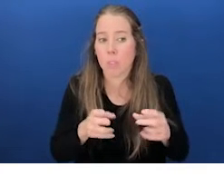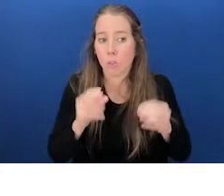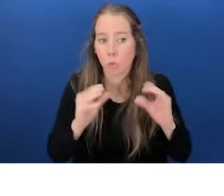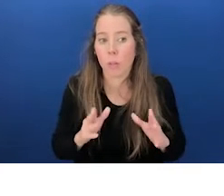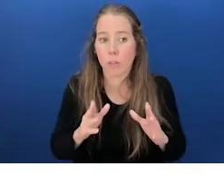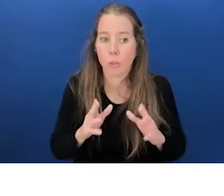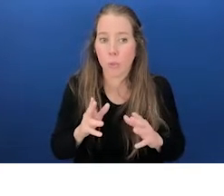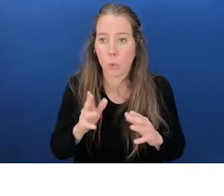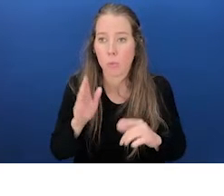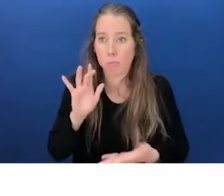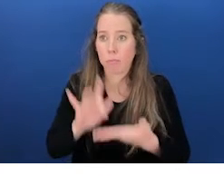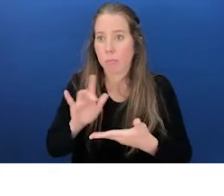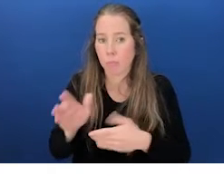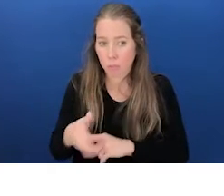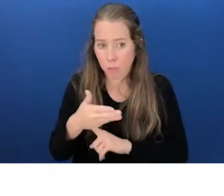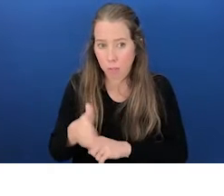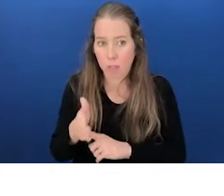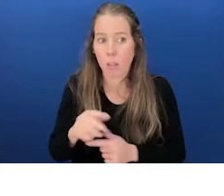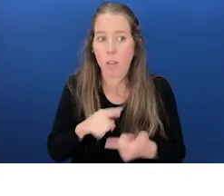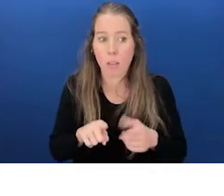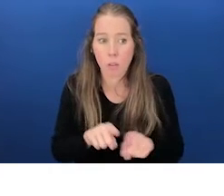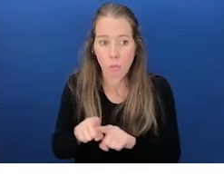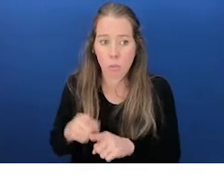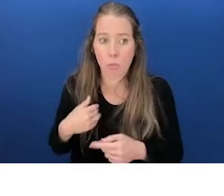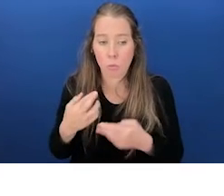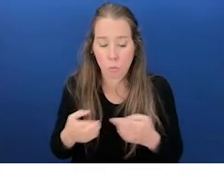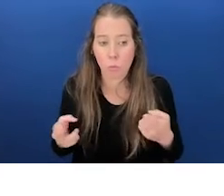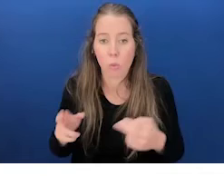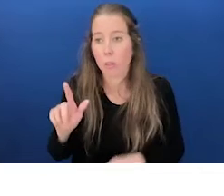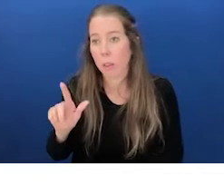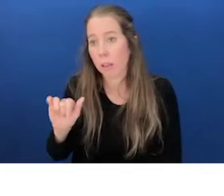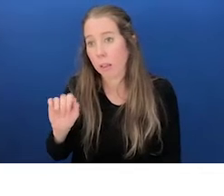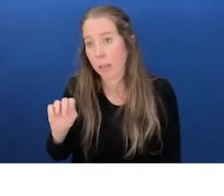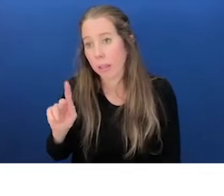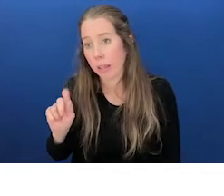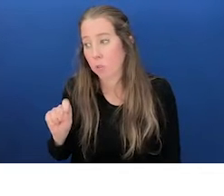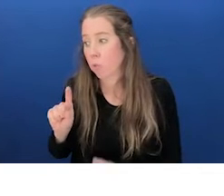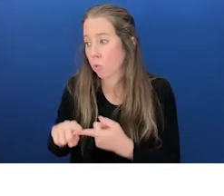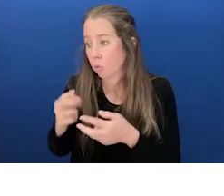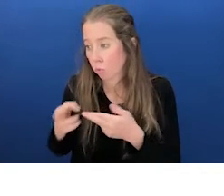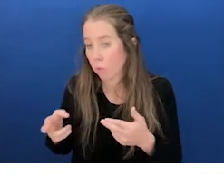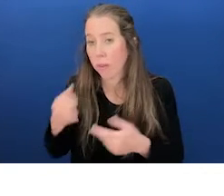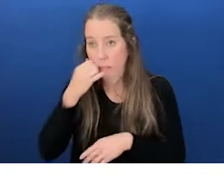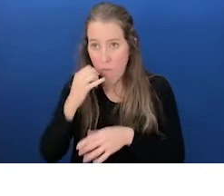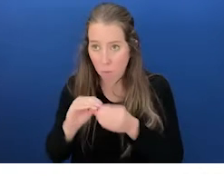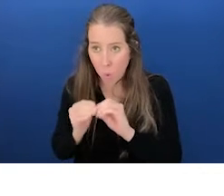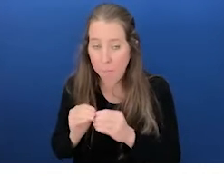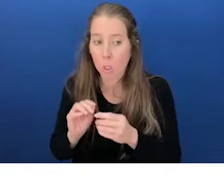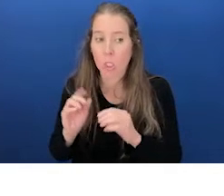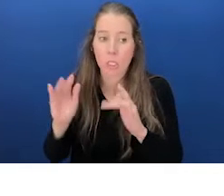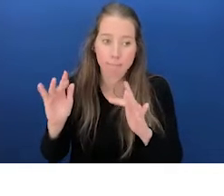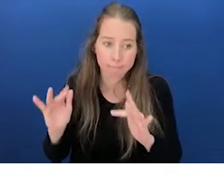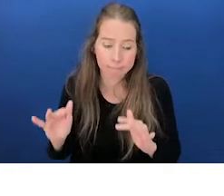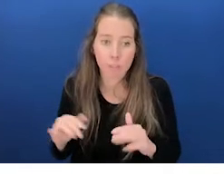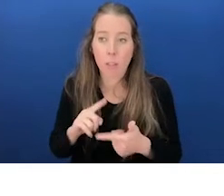provide some resources for the students, including links to their resources and their phone numbers. And then